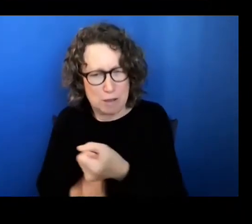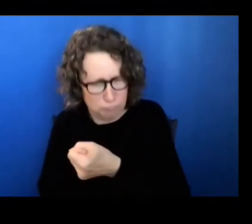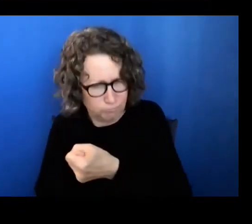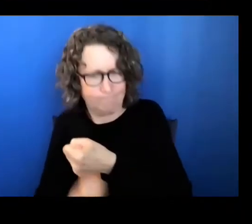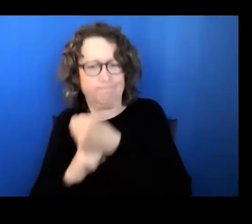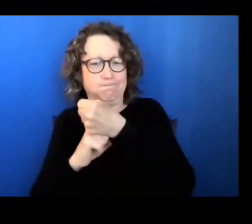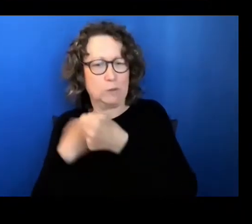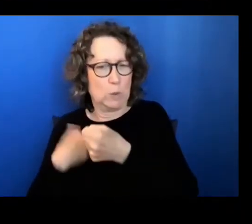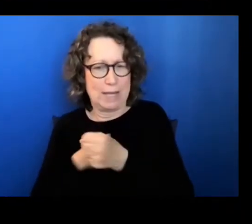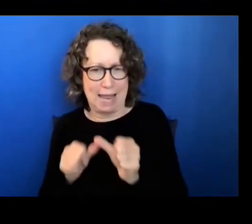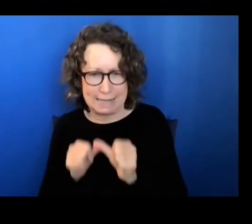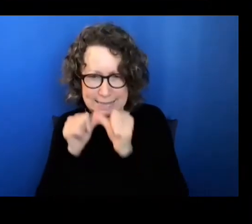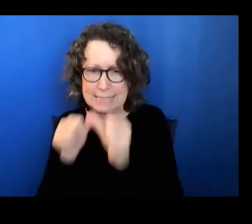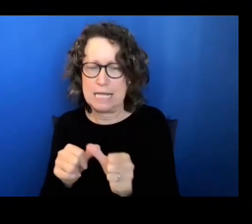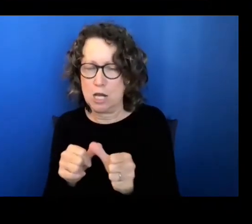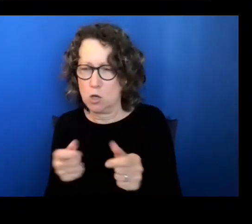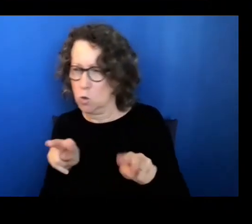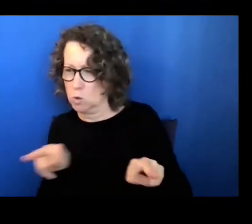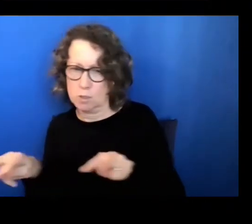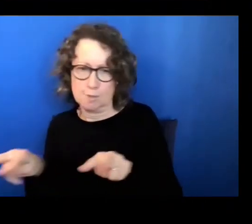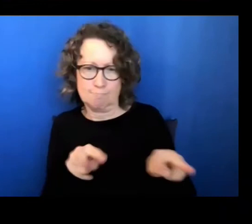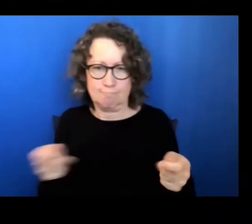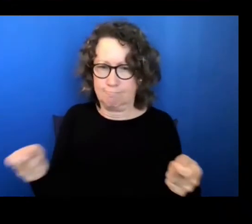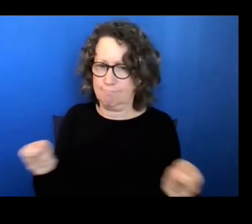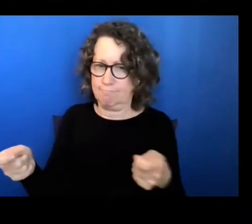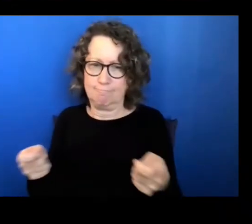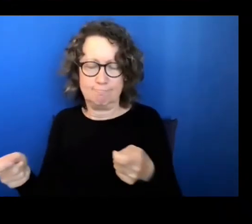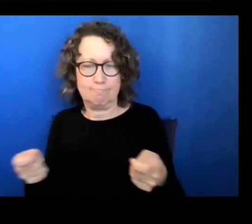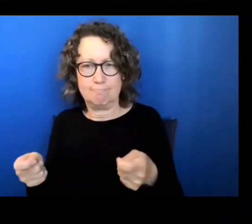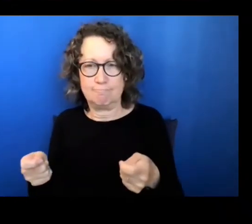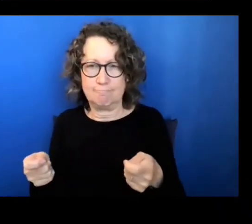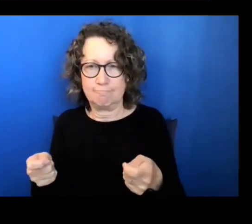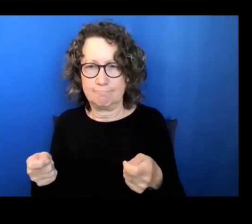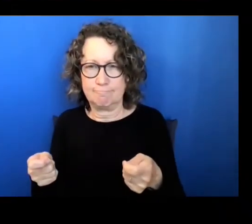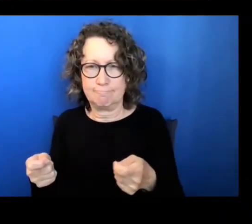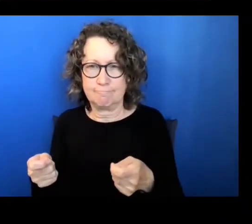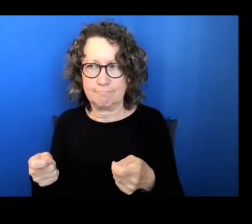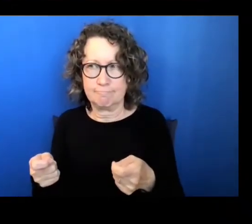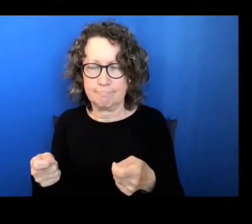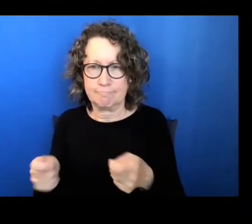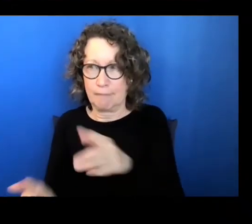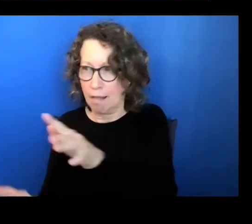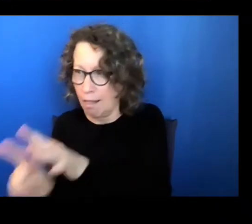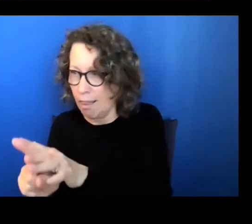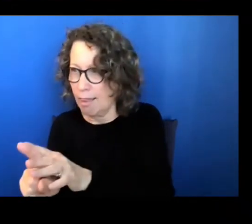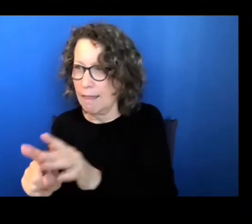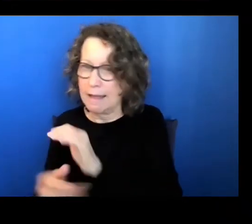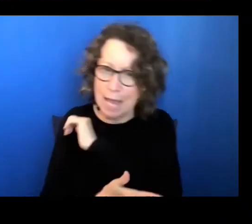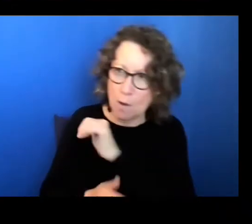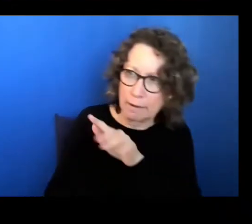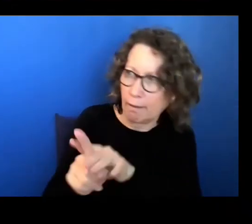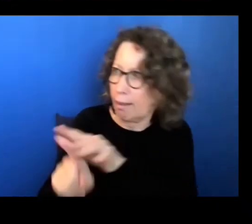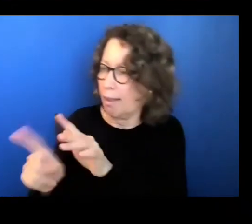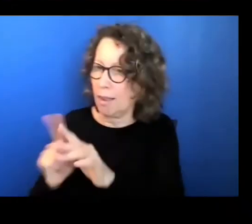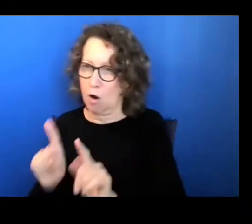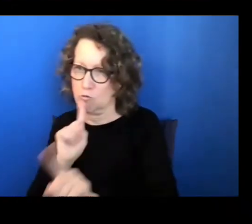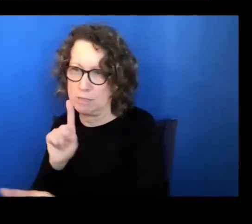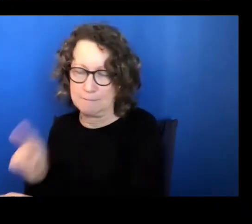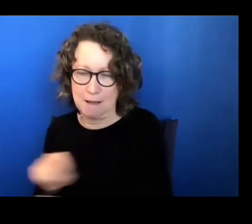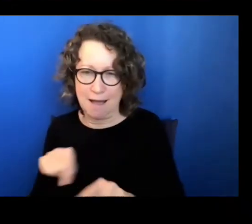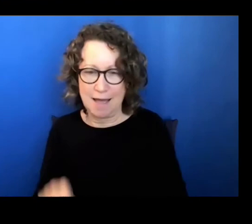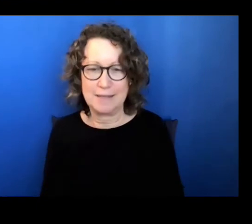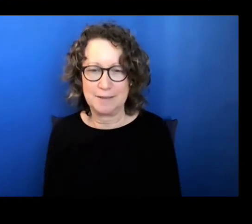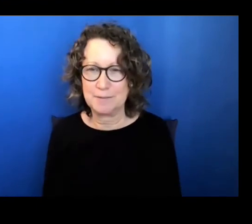we can continue being responsive to our county. Okay.